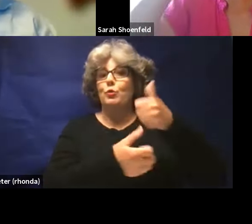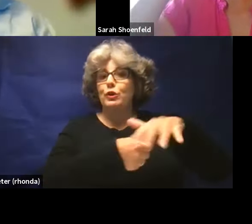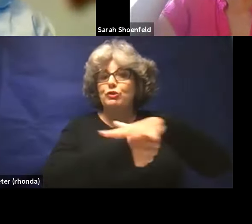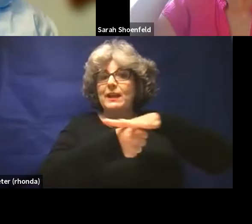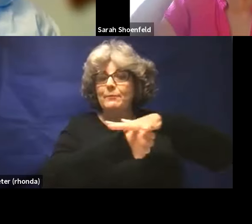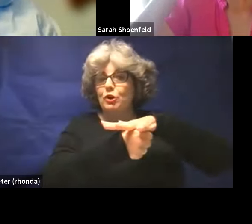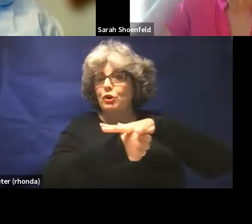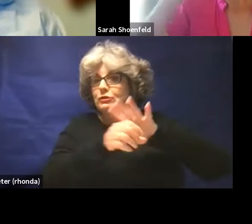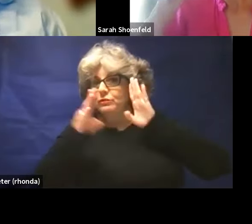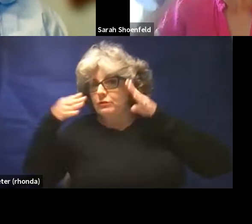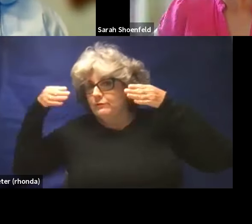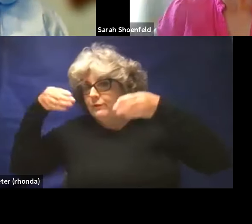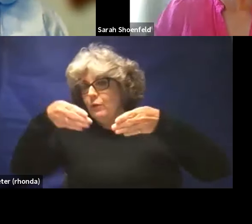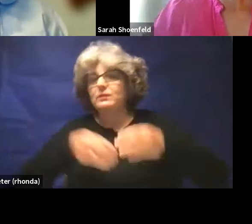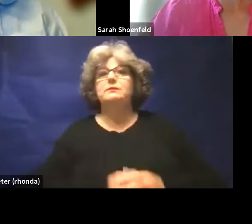neighborhoods to do.